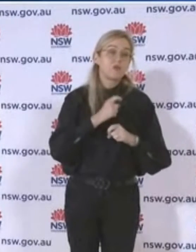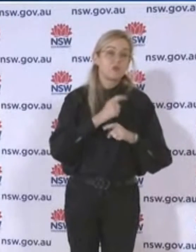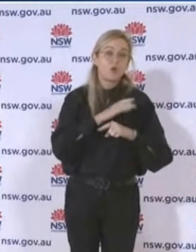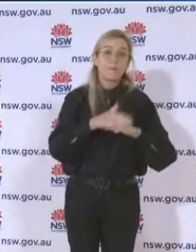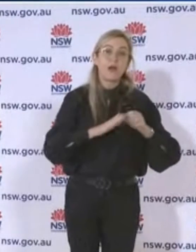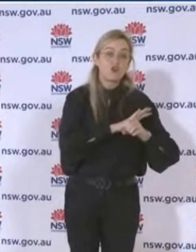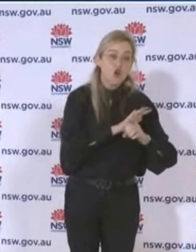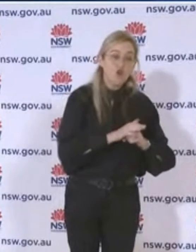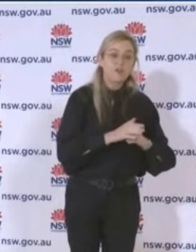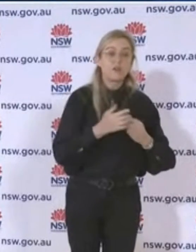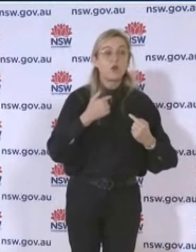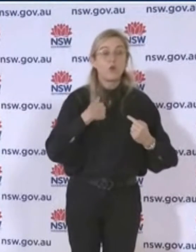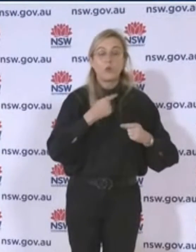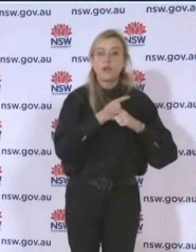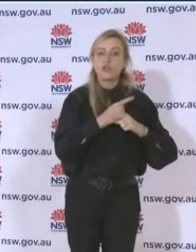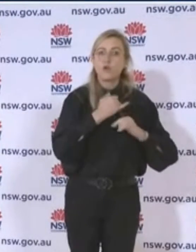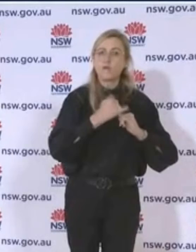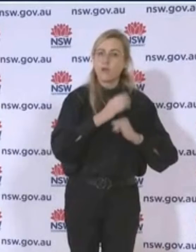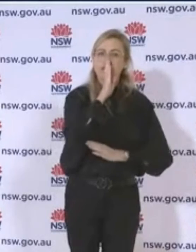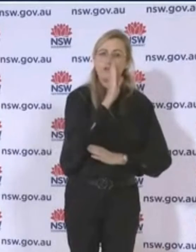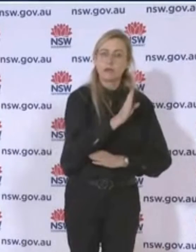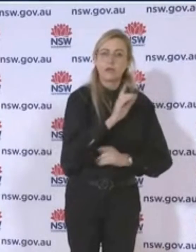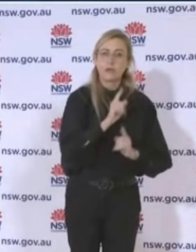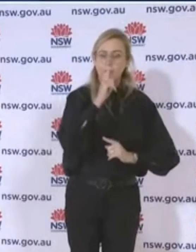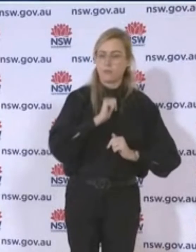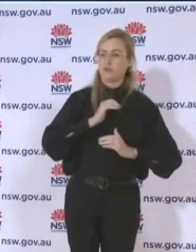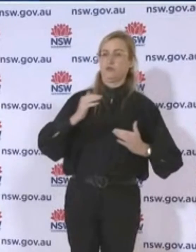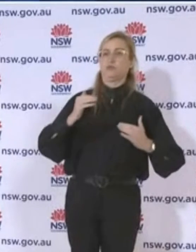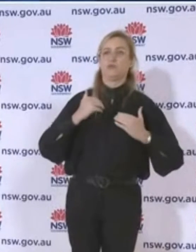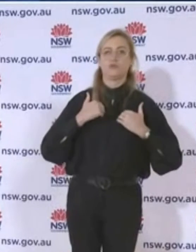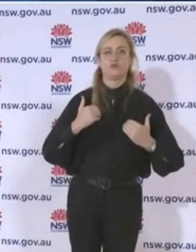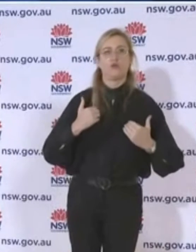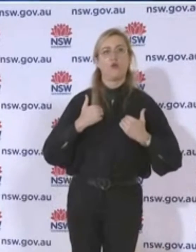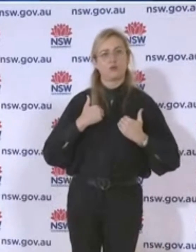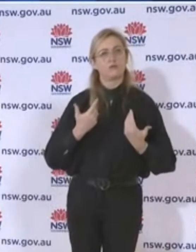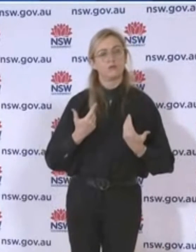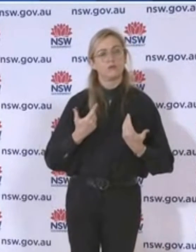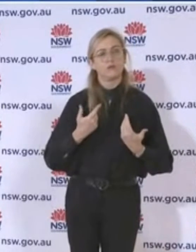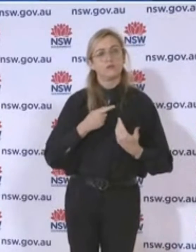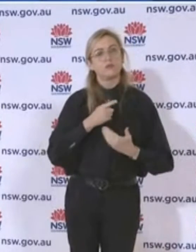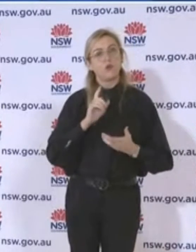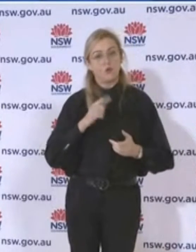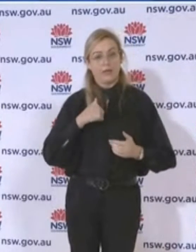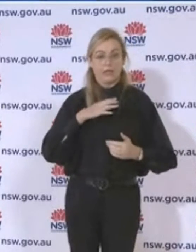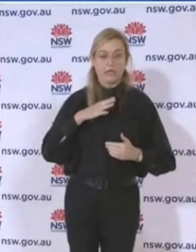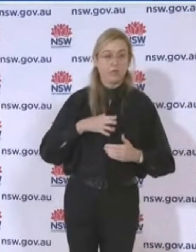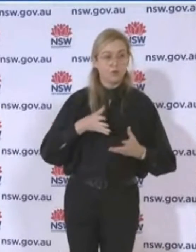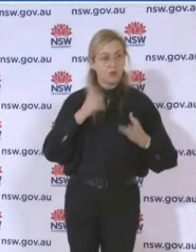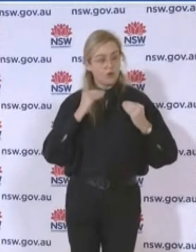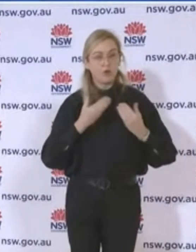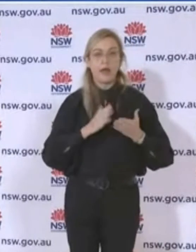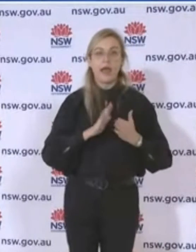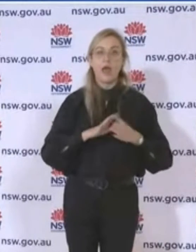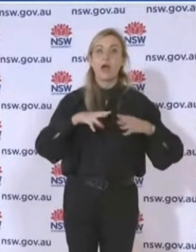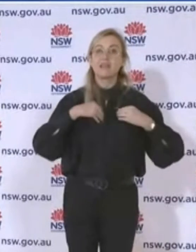COVID might seem confronting because it's the first state in Australia that's had to make these decisions and learn to live with COVID. But this is